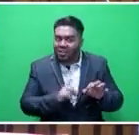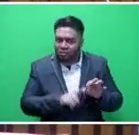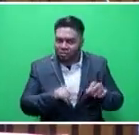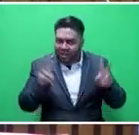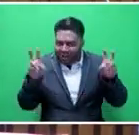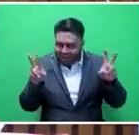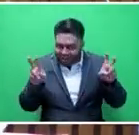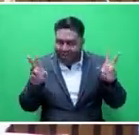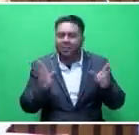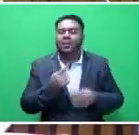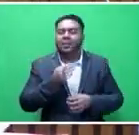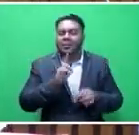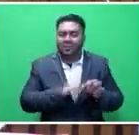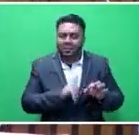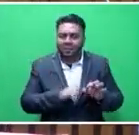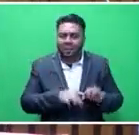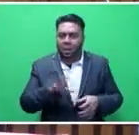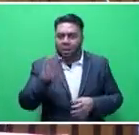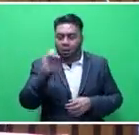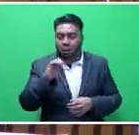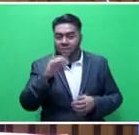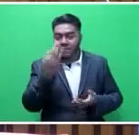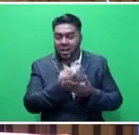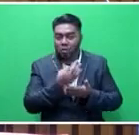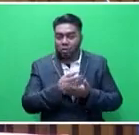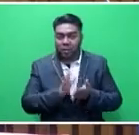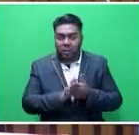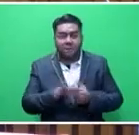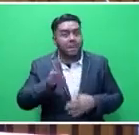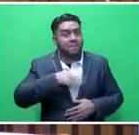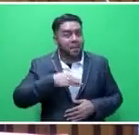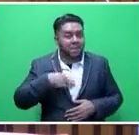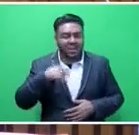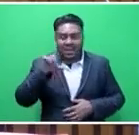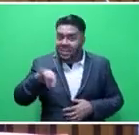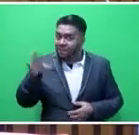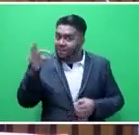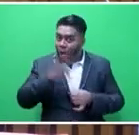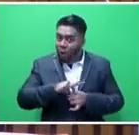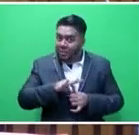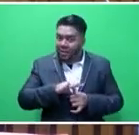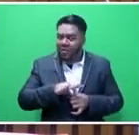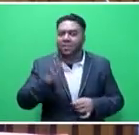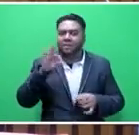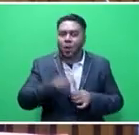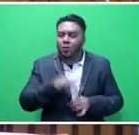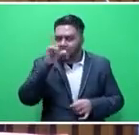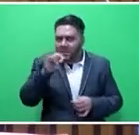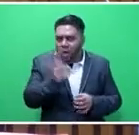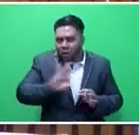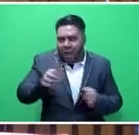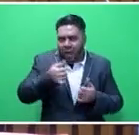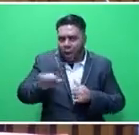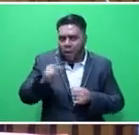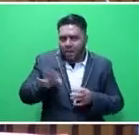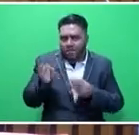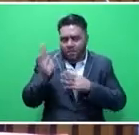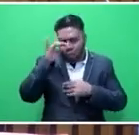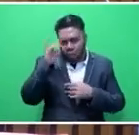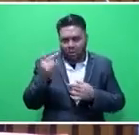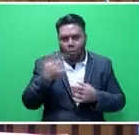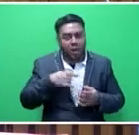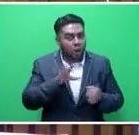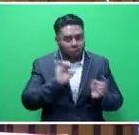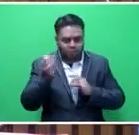to which the member has had a financial interest. If the member does vote, the vote may be disallowed by a motion moved without notice,